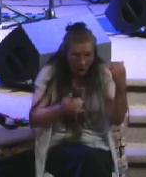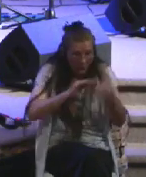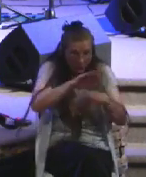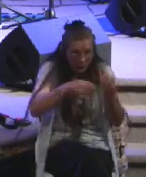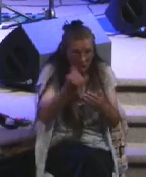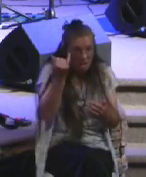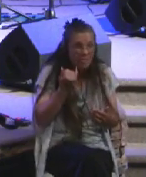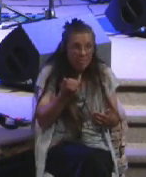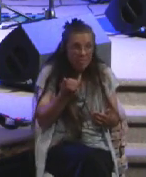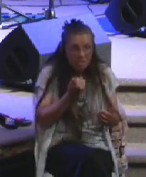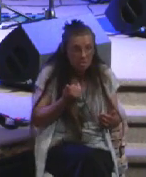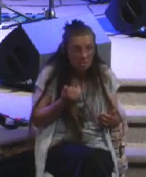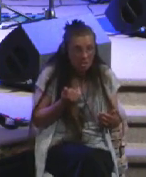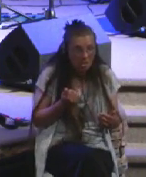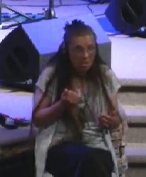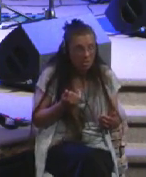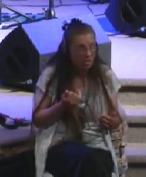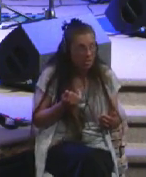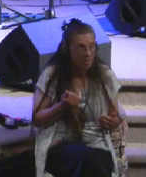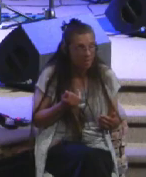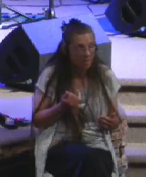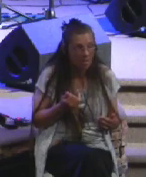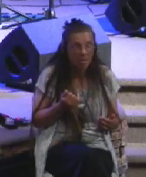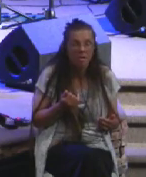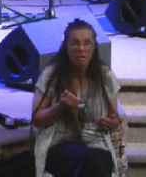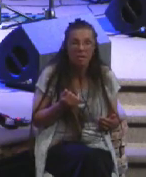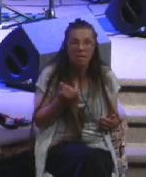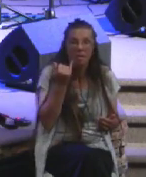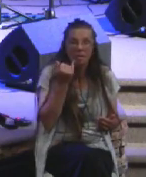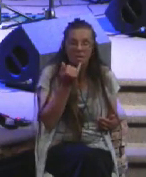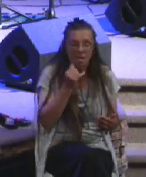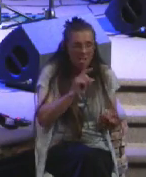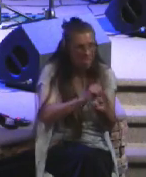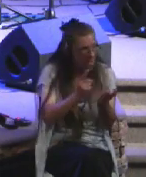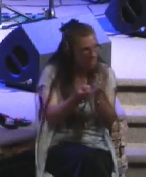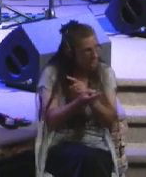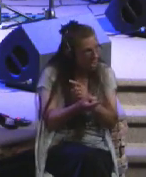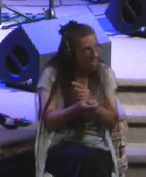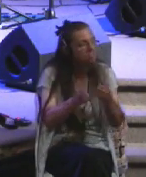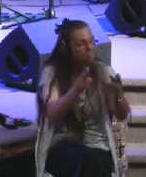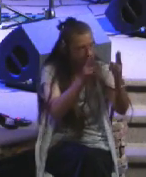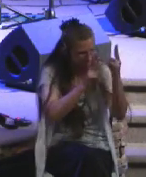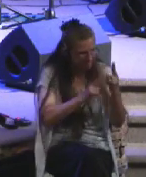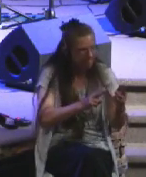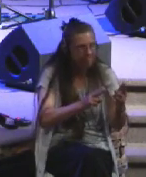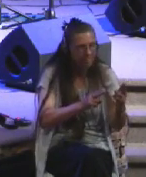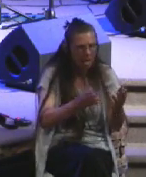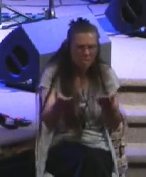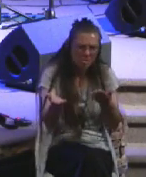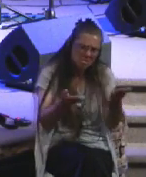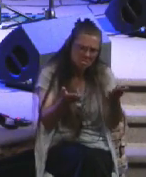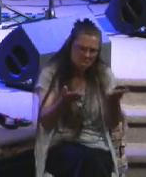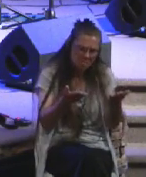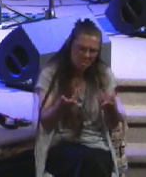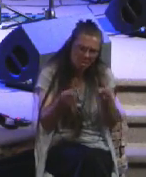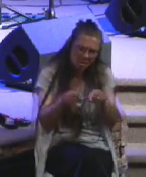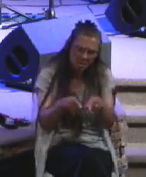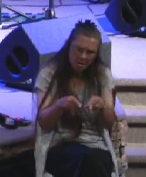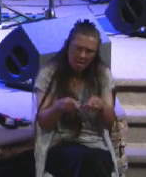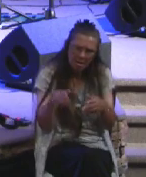fool, a lot of it, all the way up to 37 from 39 on, they change. Yeah. There's something that